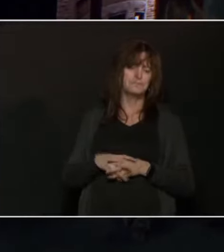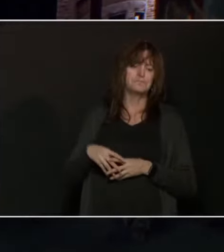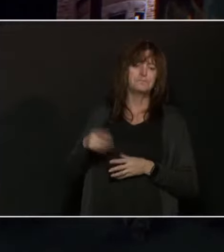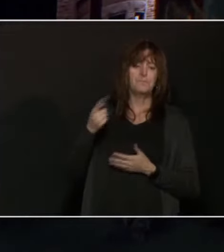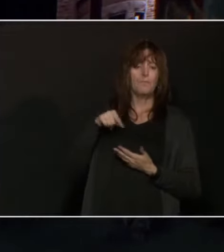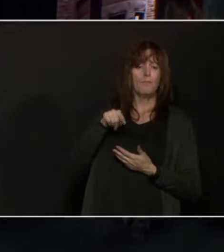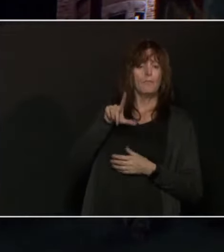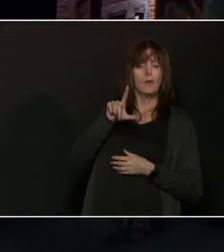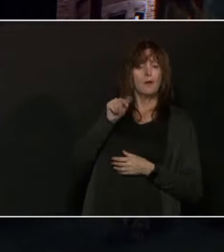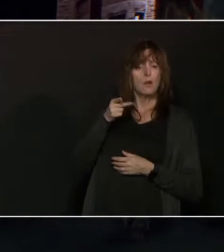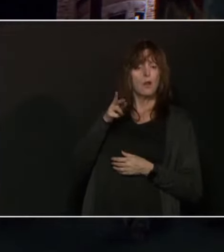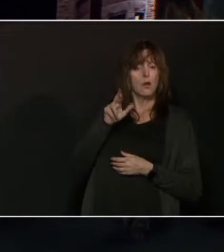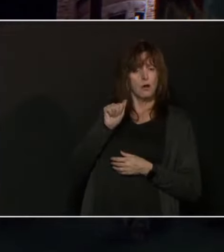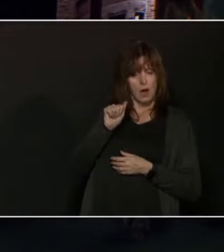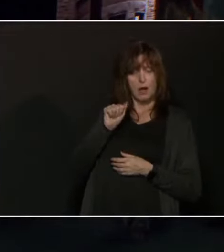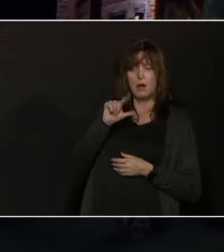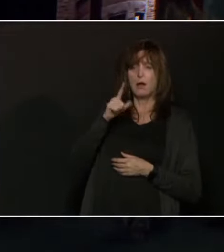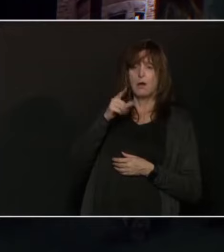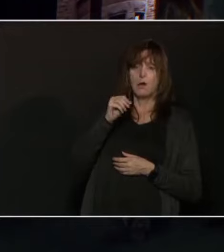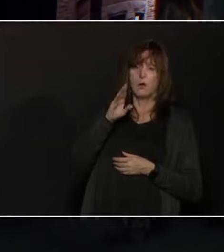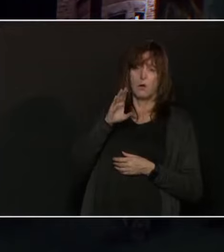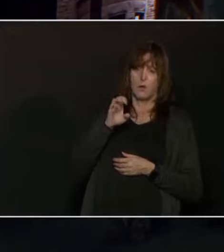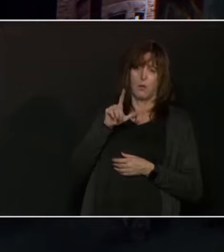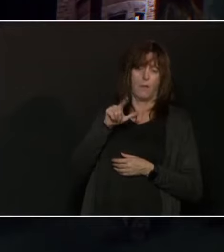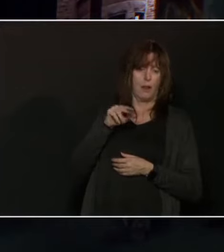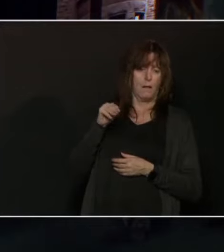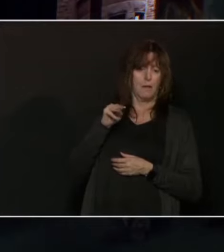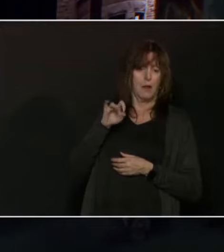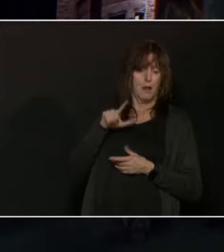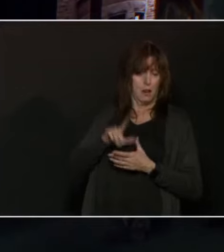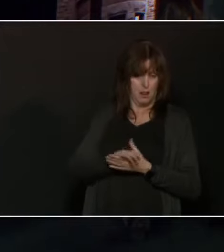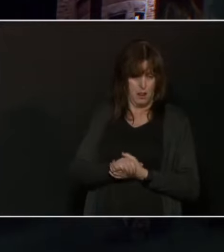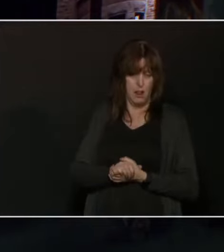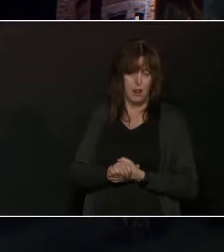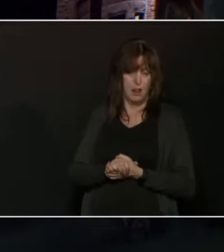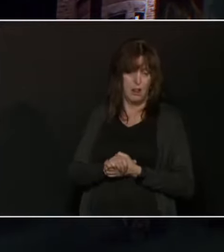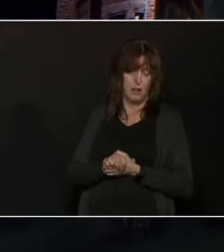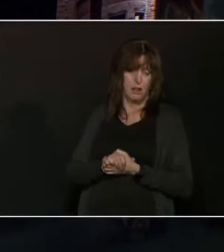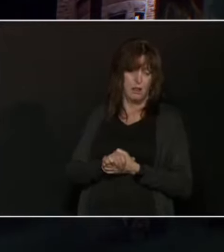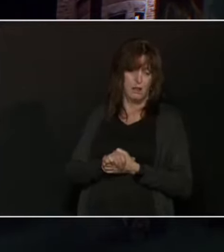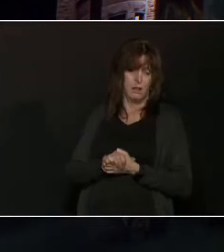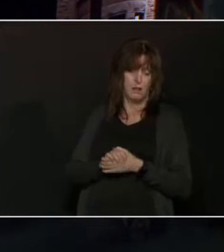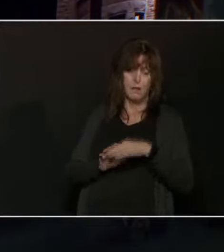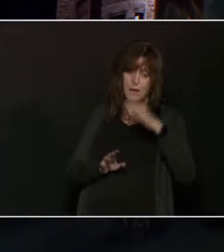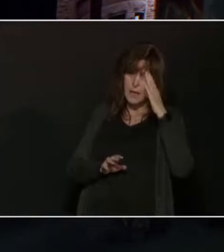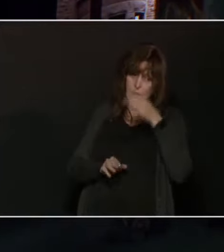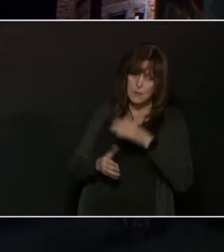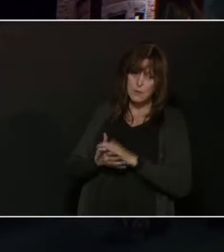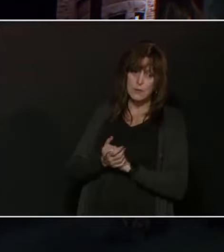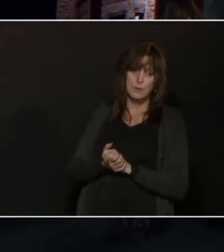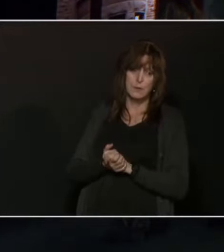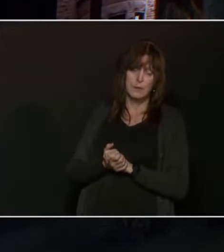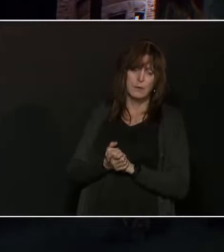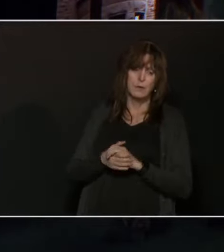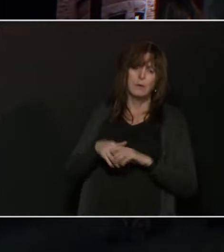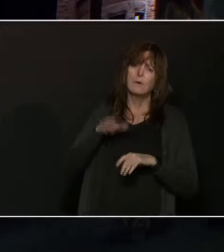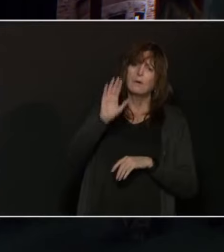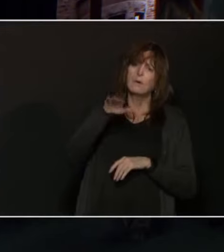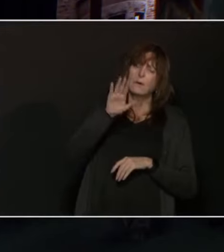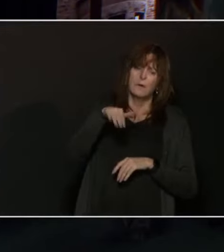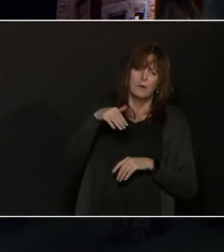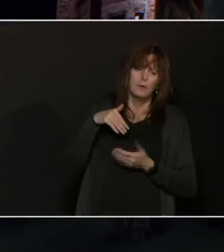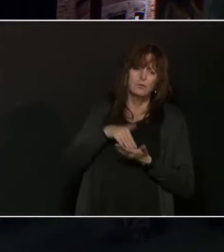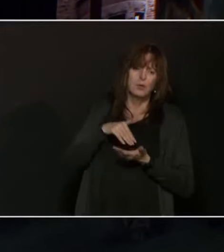ahead. Hi, doctors. Dr. Brown, in your presentation, you talk about maintaining the public